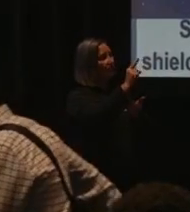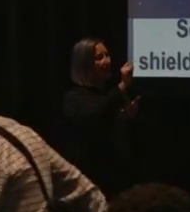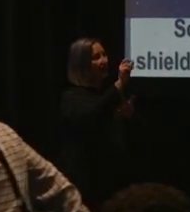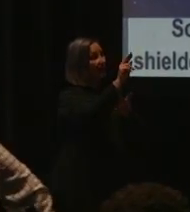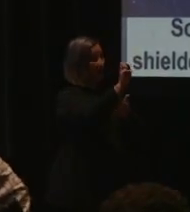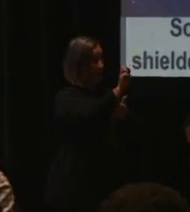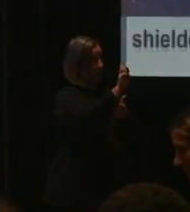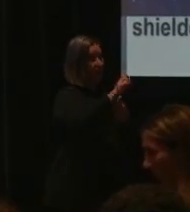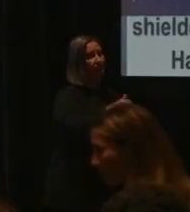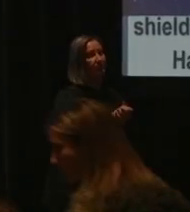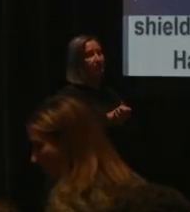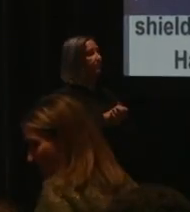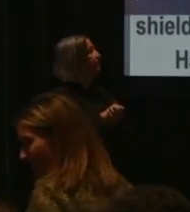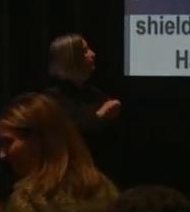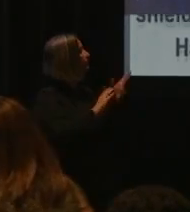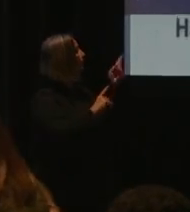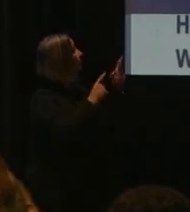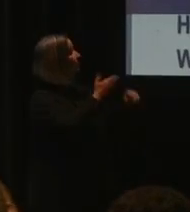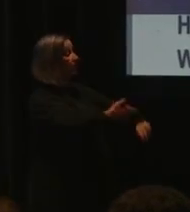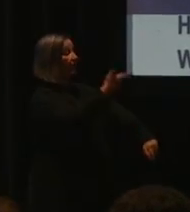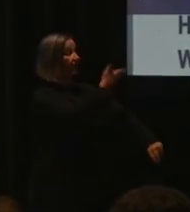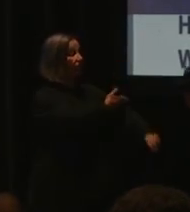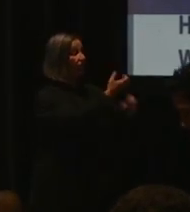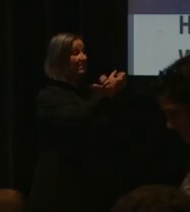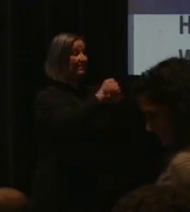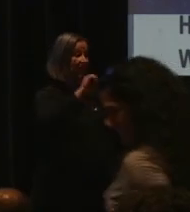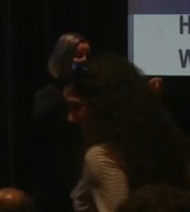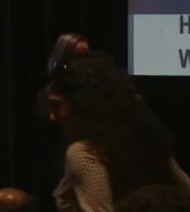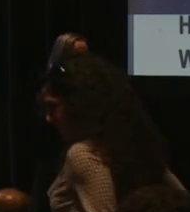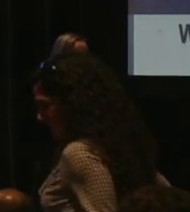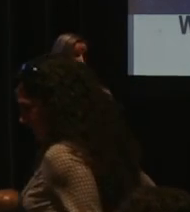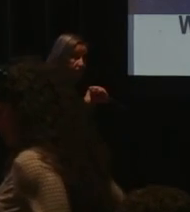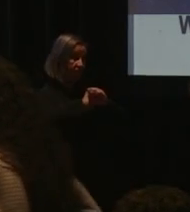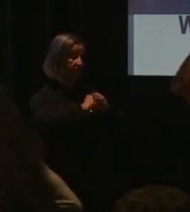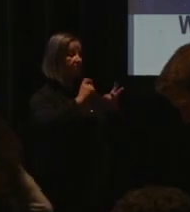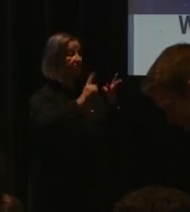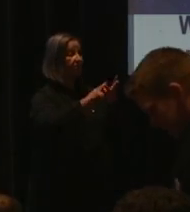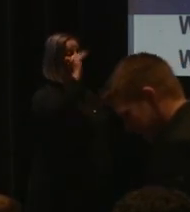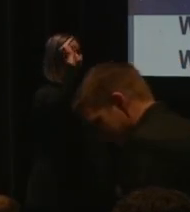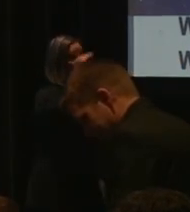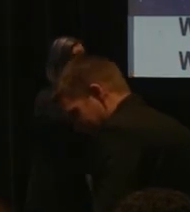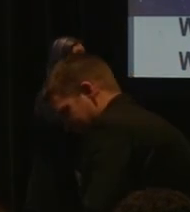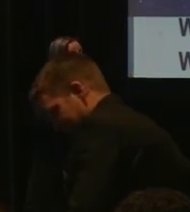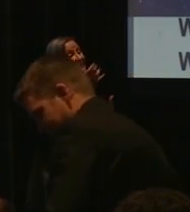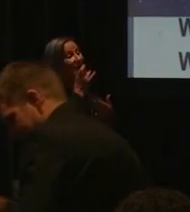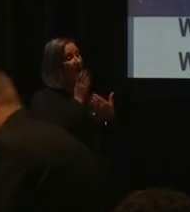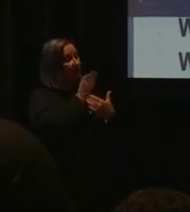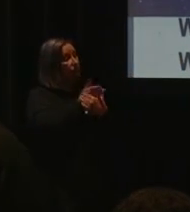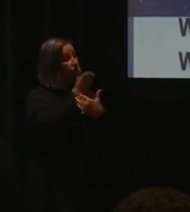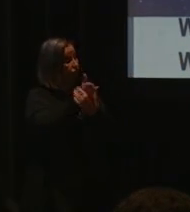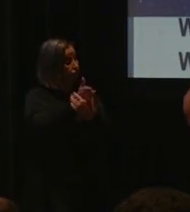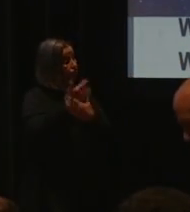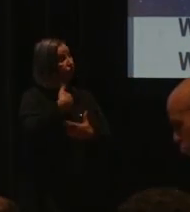a list for you. We increase safety and security. We reduce light intrusion and can be a